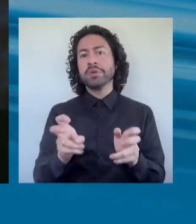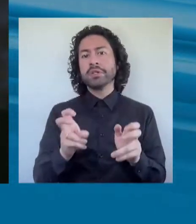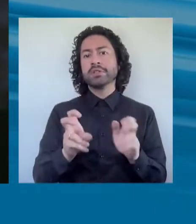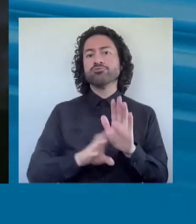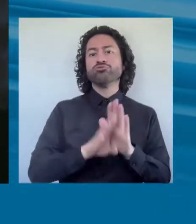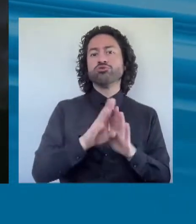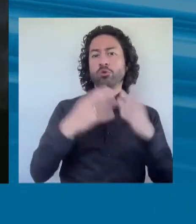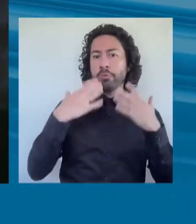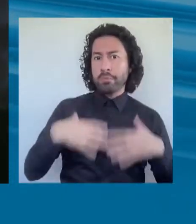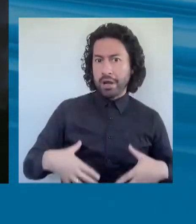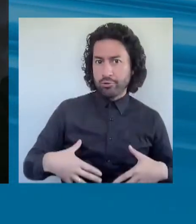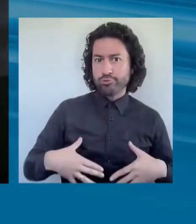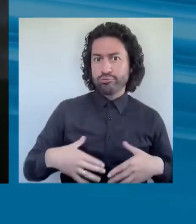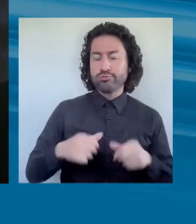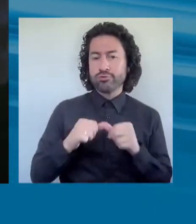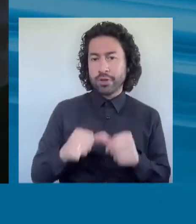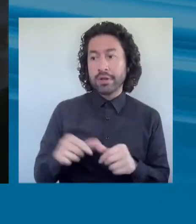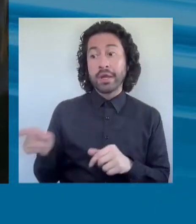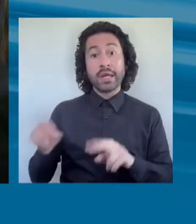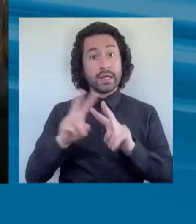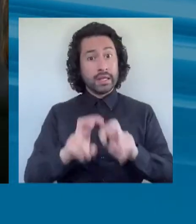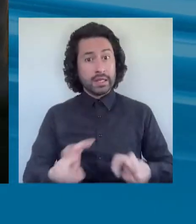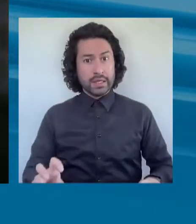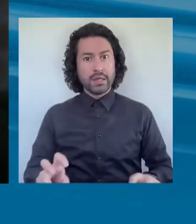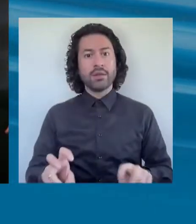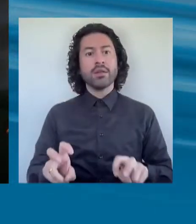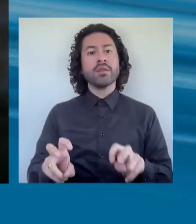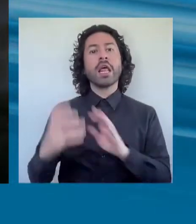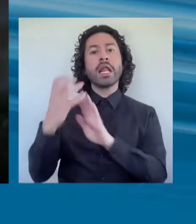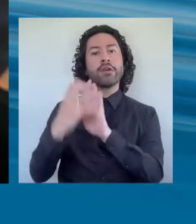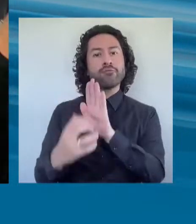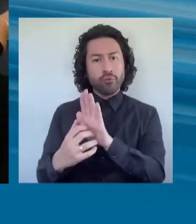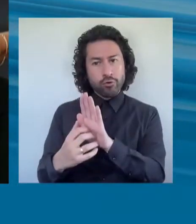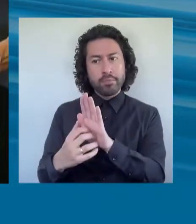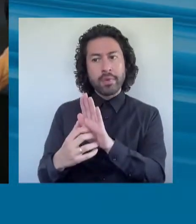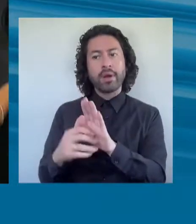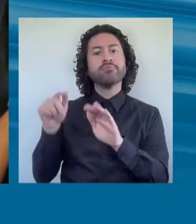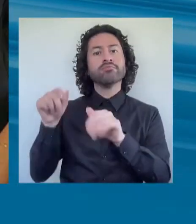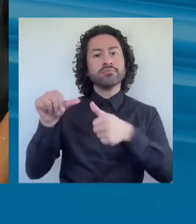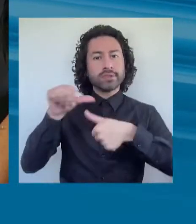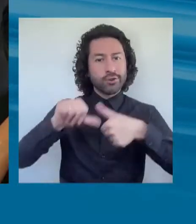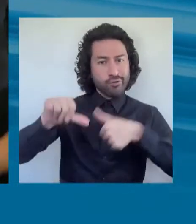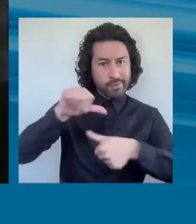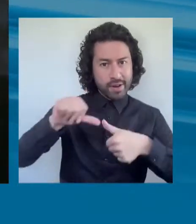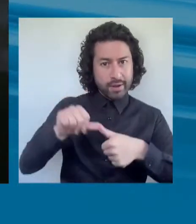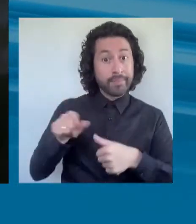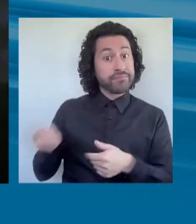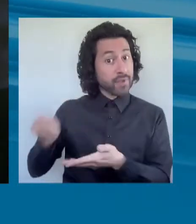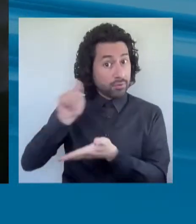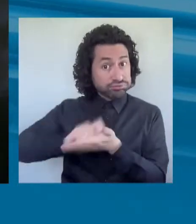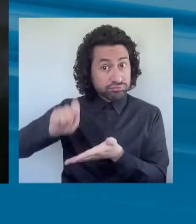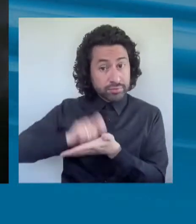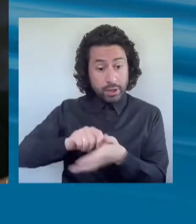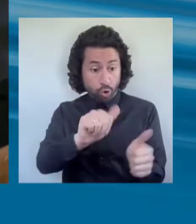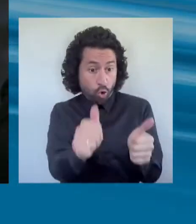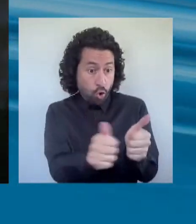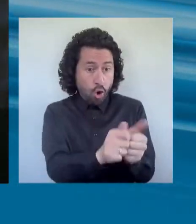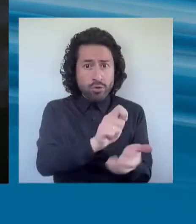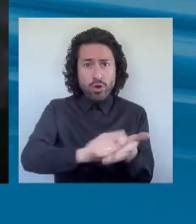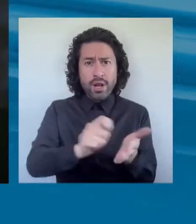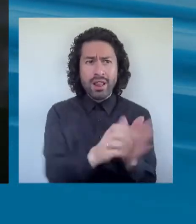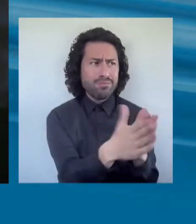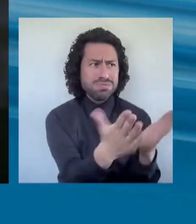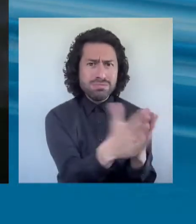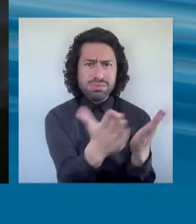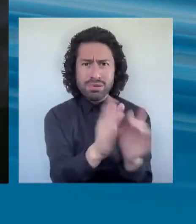human development and sustainable development in Costa Rica, and she's been head of that coordination in Central America. She is